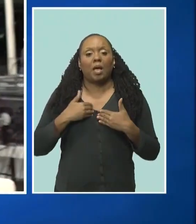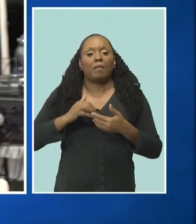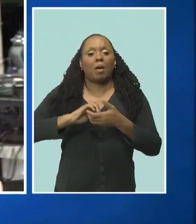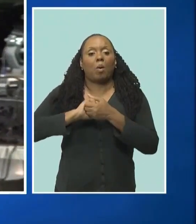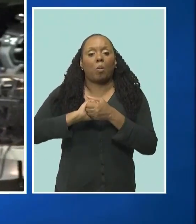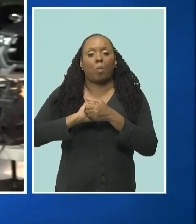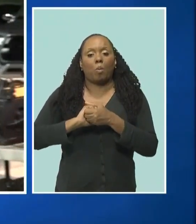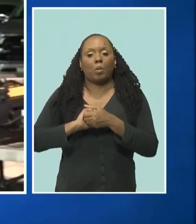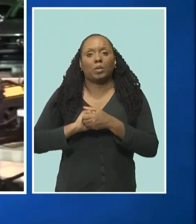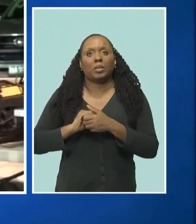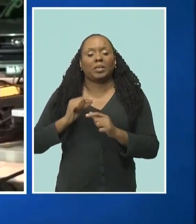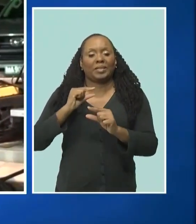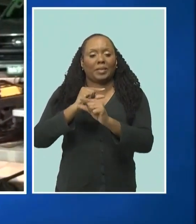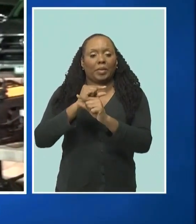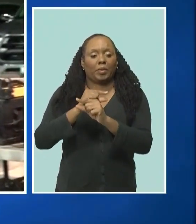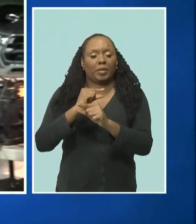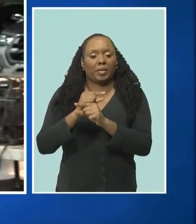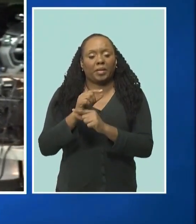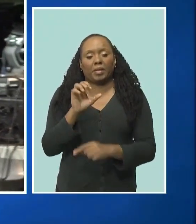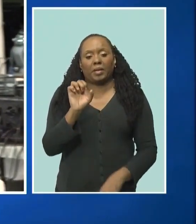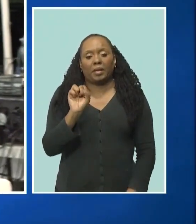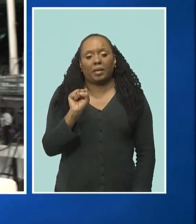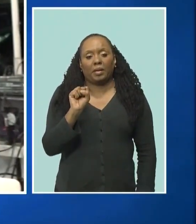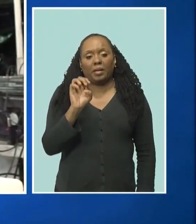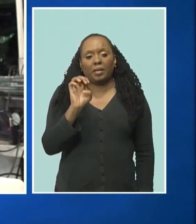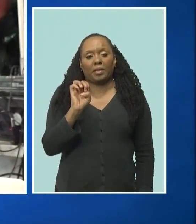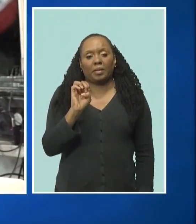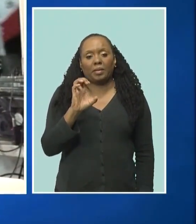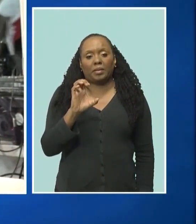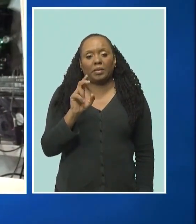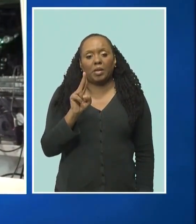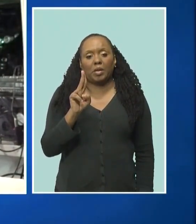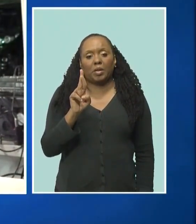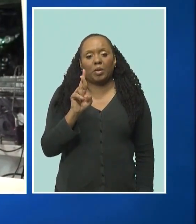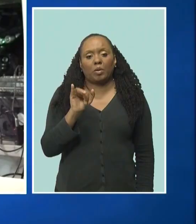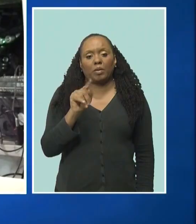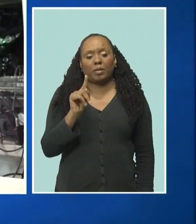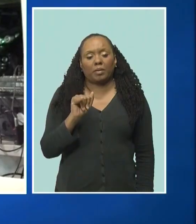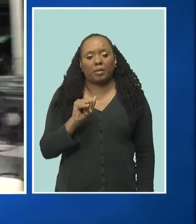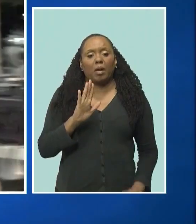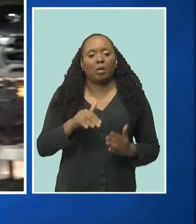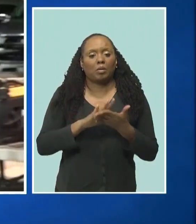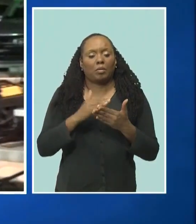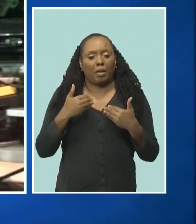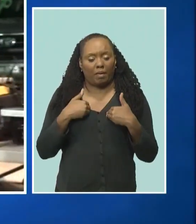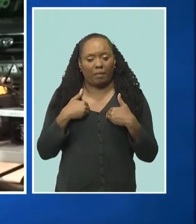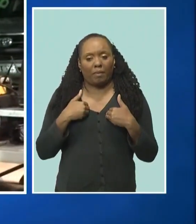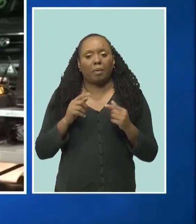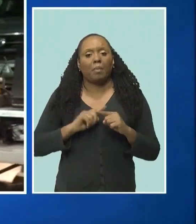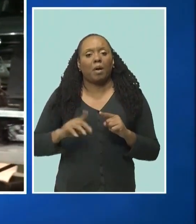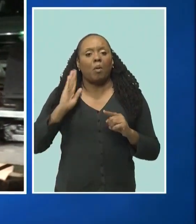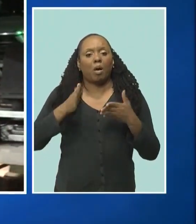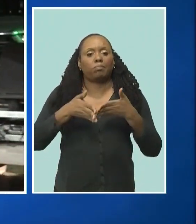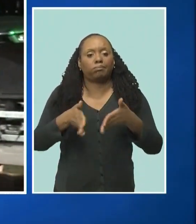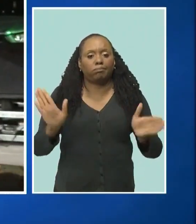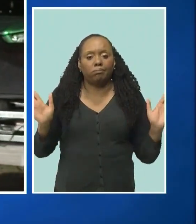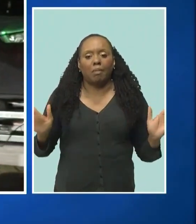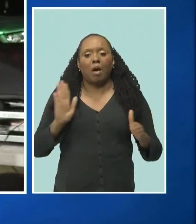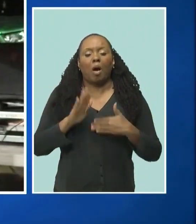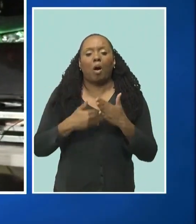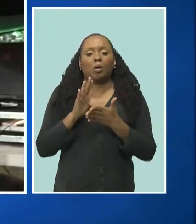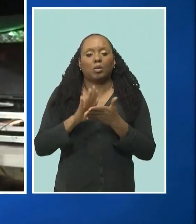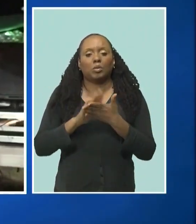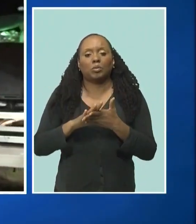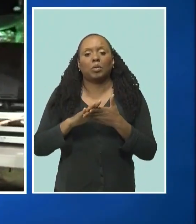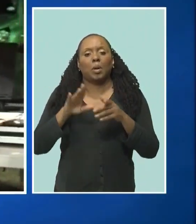because every school plan is different, there will also be a broader national policy with certain standards to which